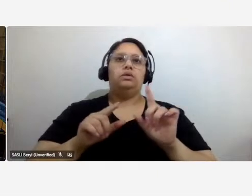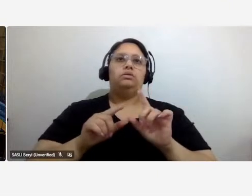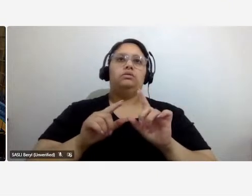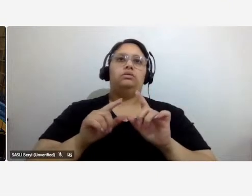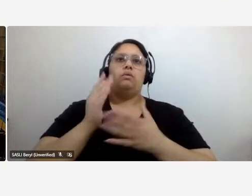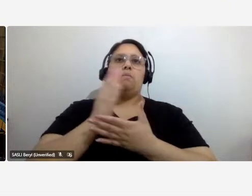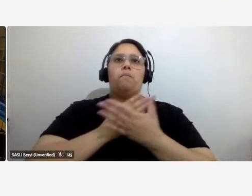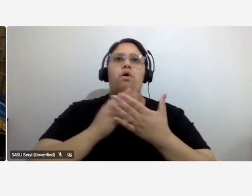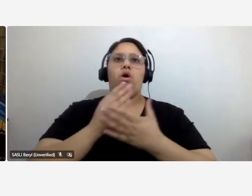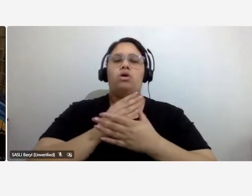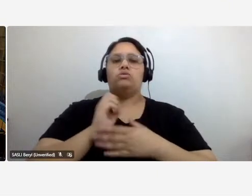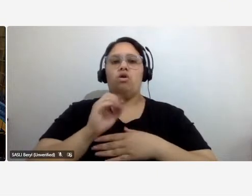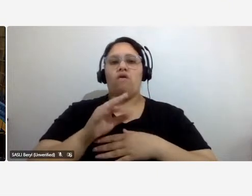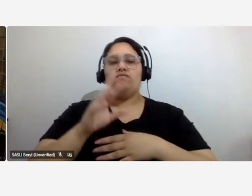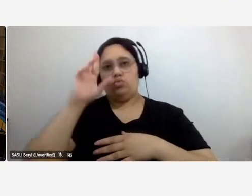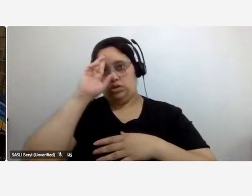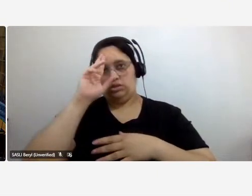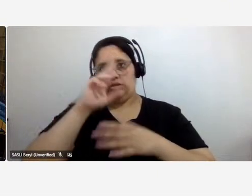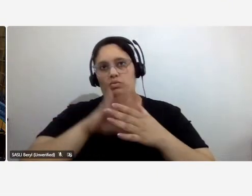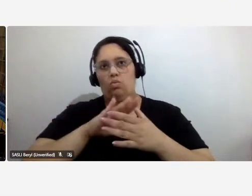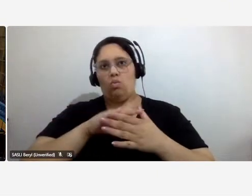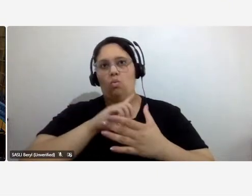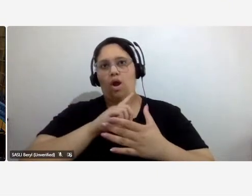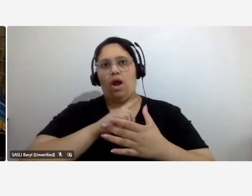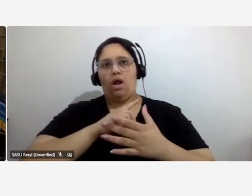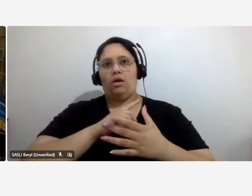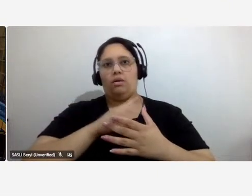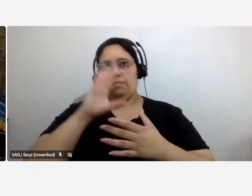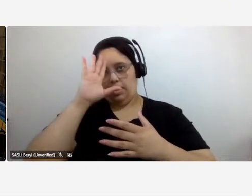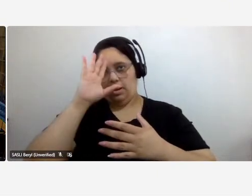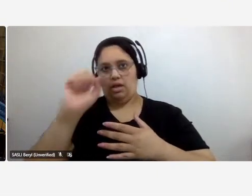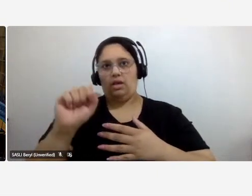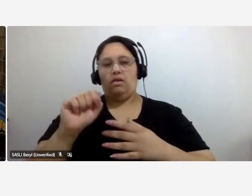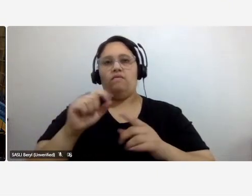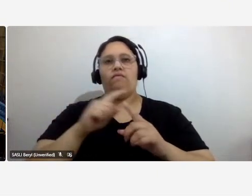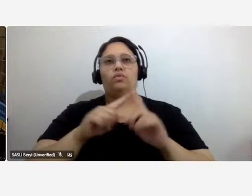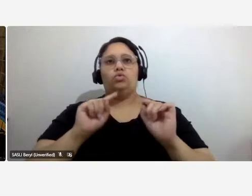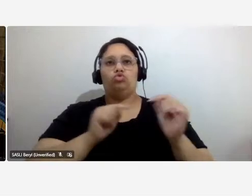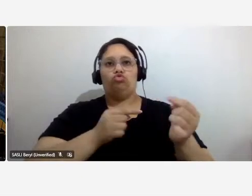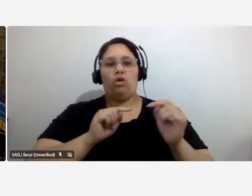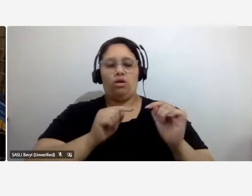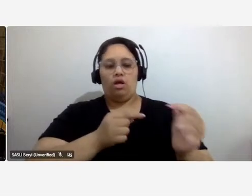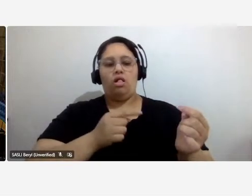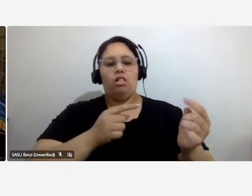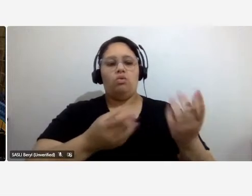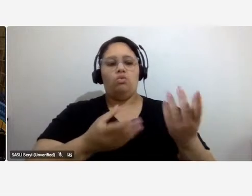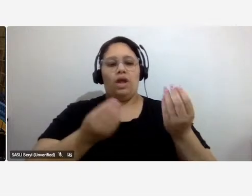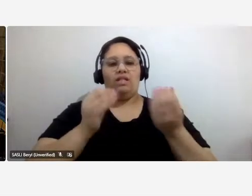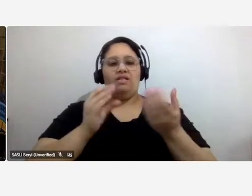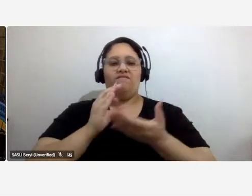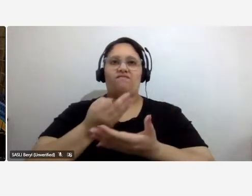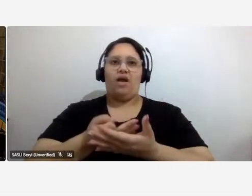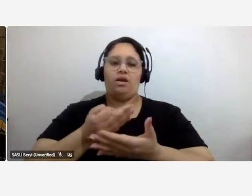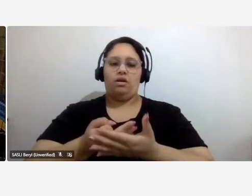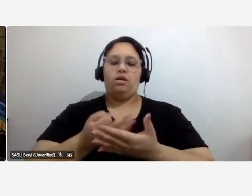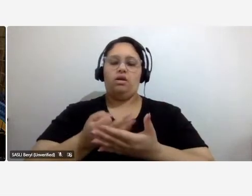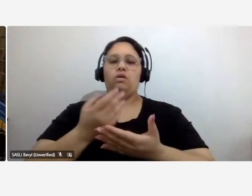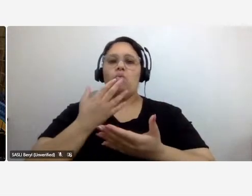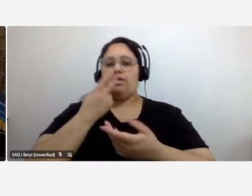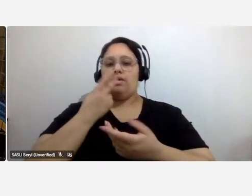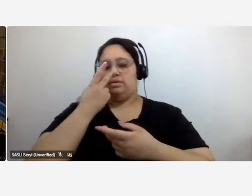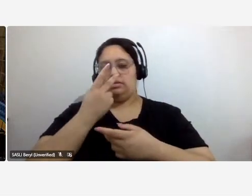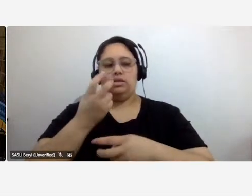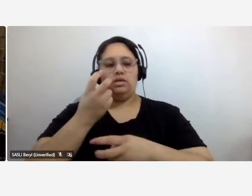Part of the reason why I believe departments like yours struggle to get funds, because it's not seen as a